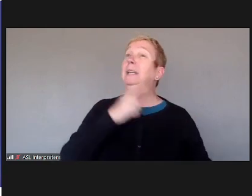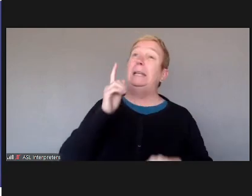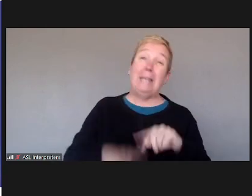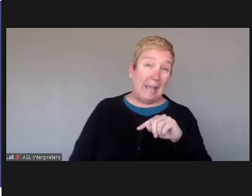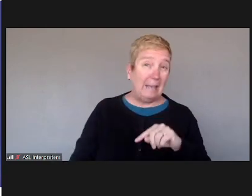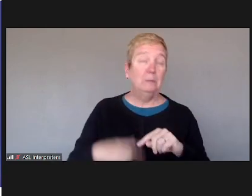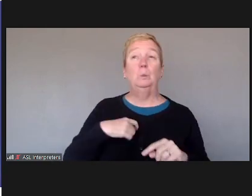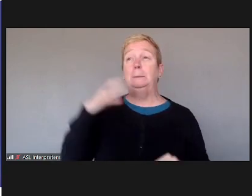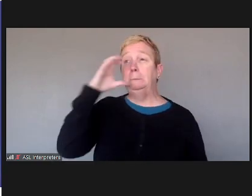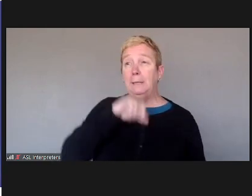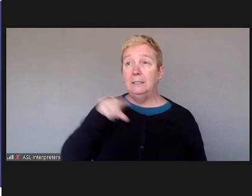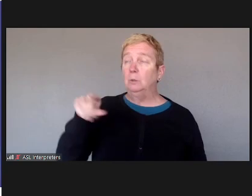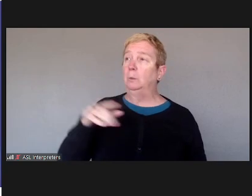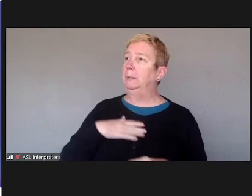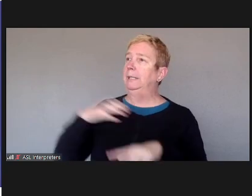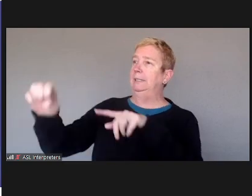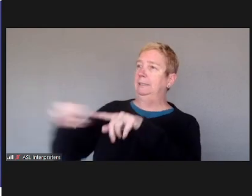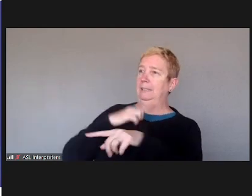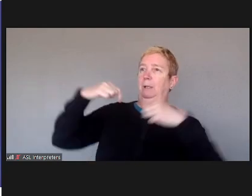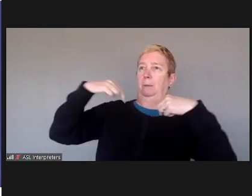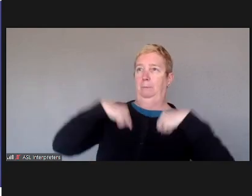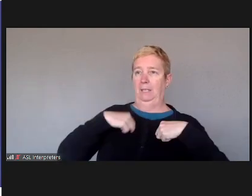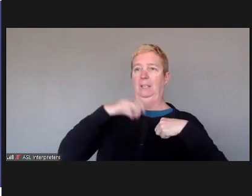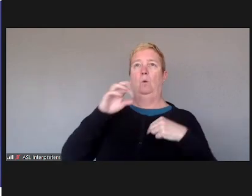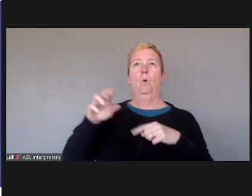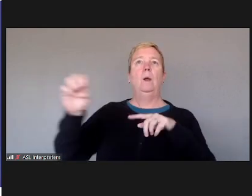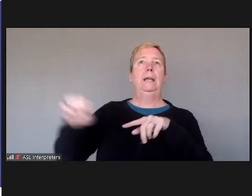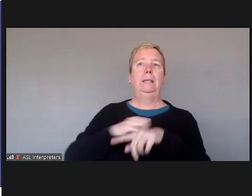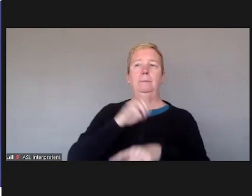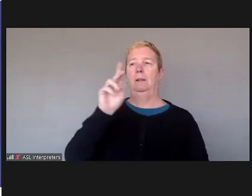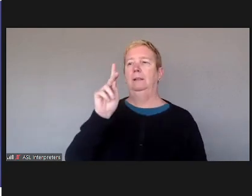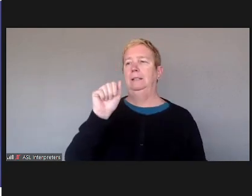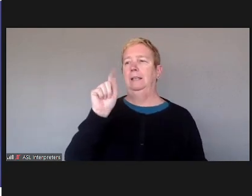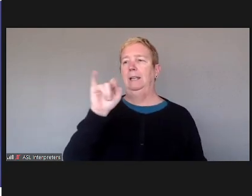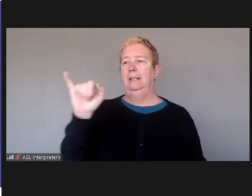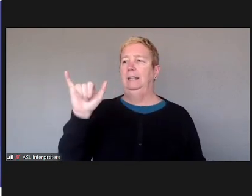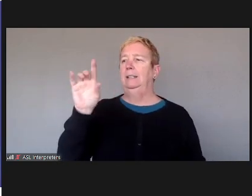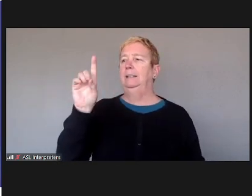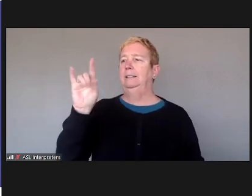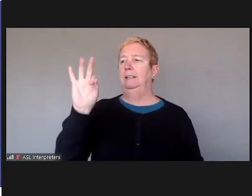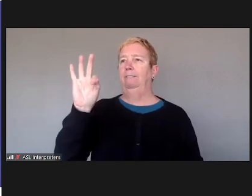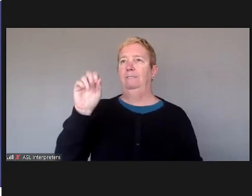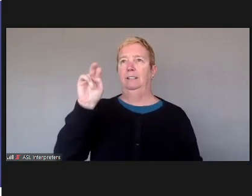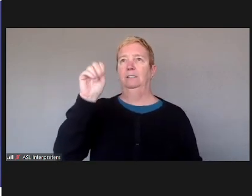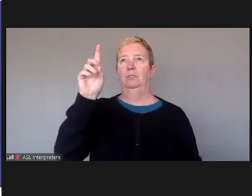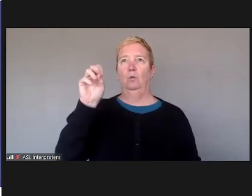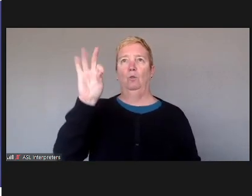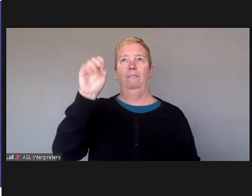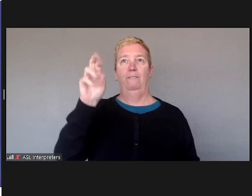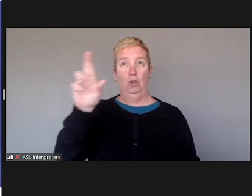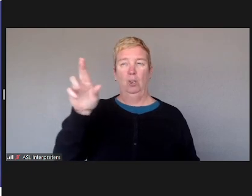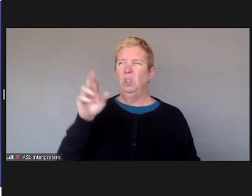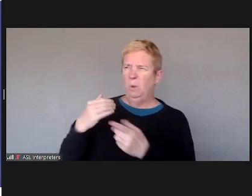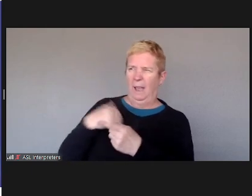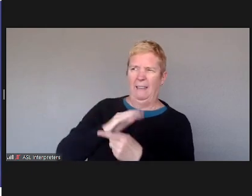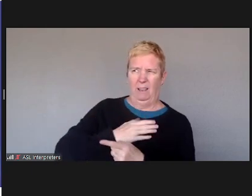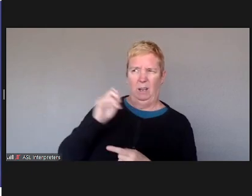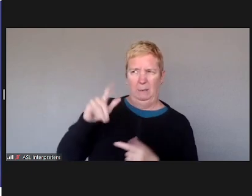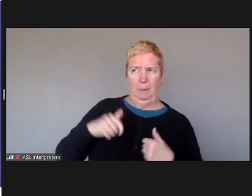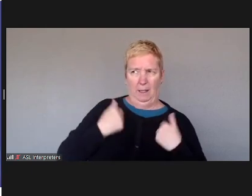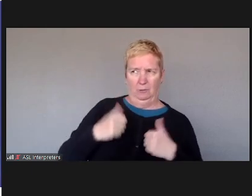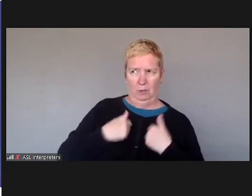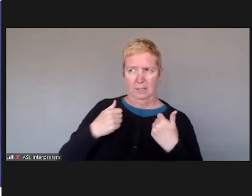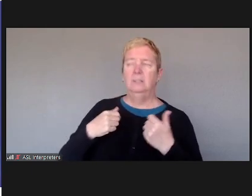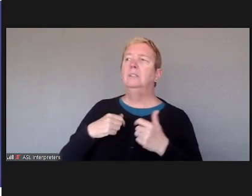email to me or Katie Dippendorfer. You should have our email addresses in the media advisory, and